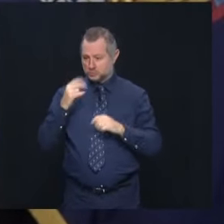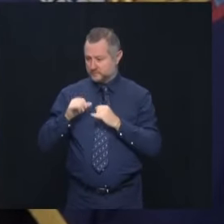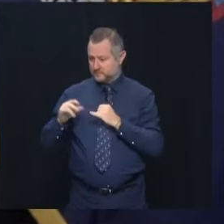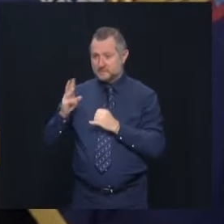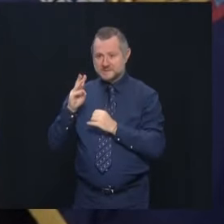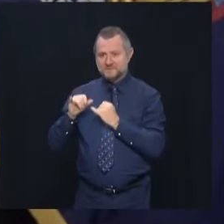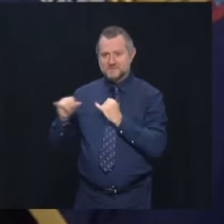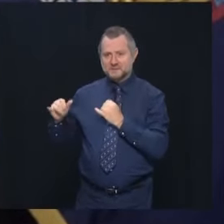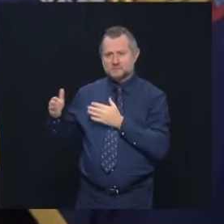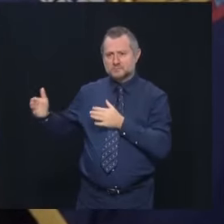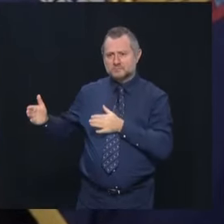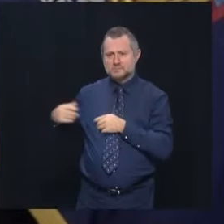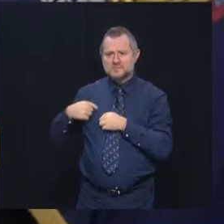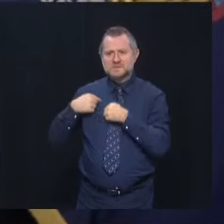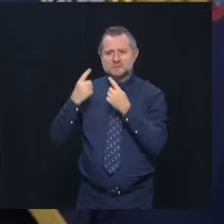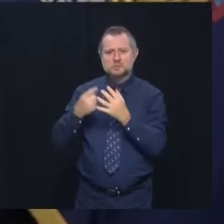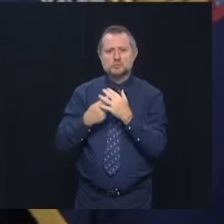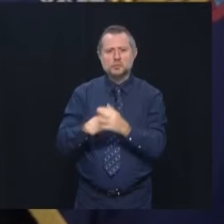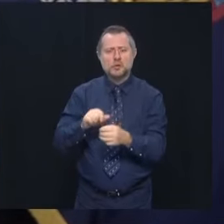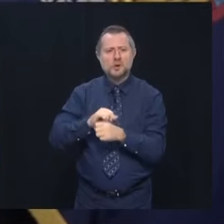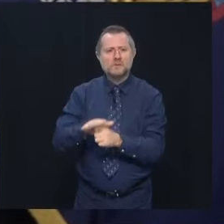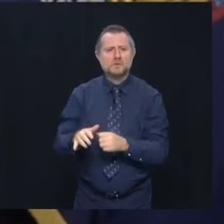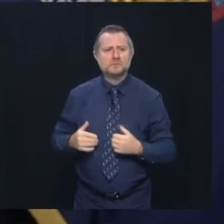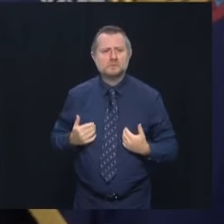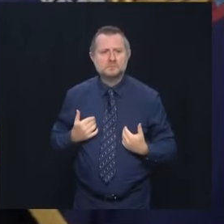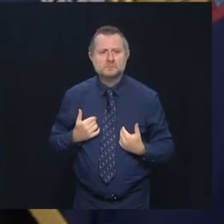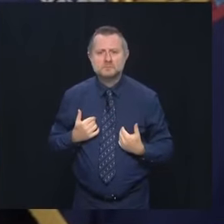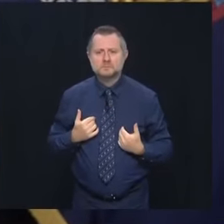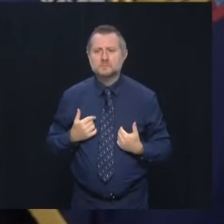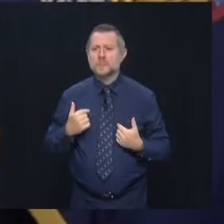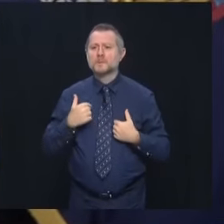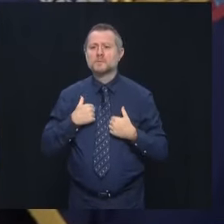masks since COVID started. The rule